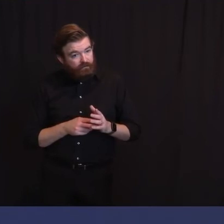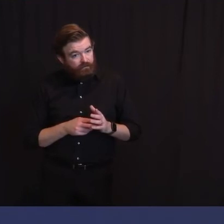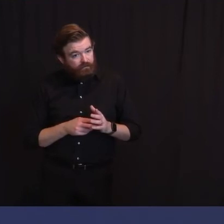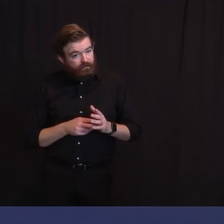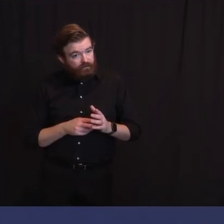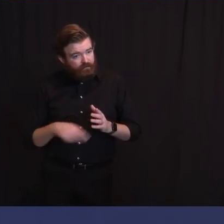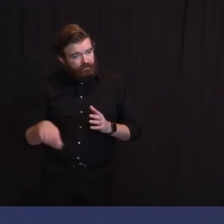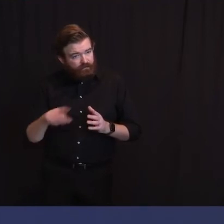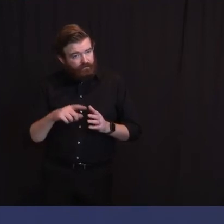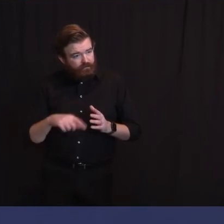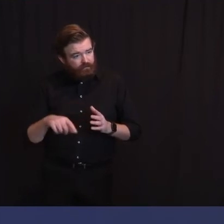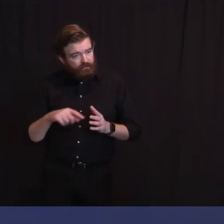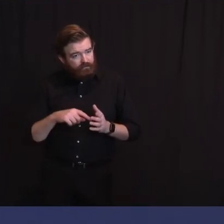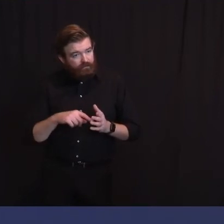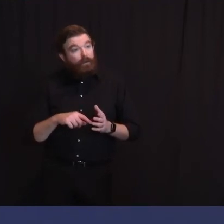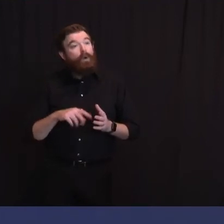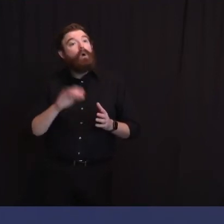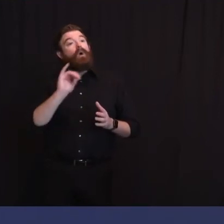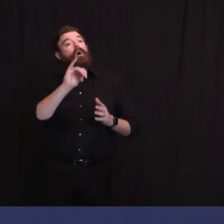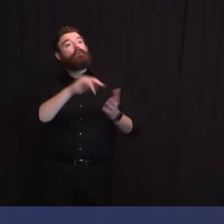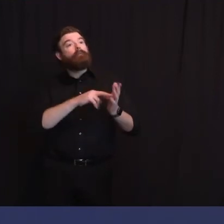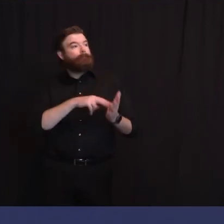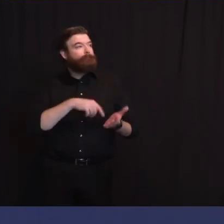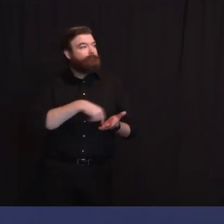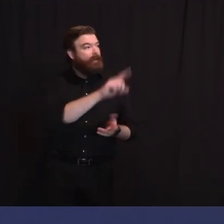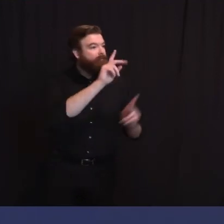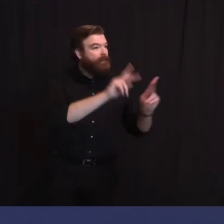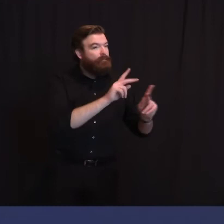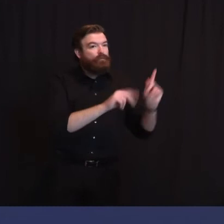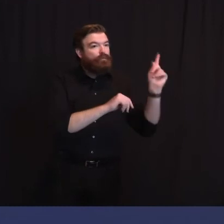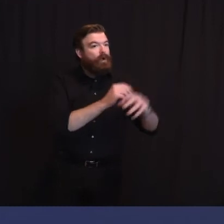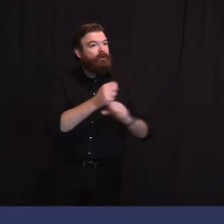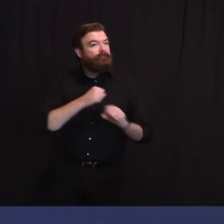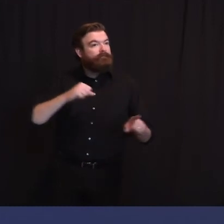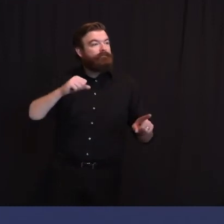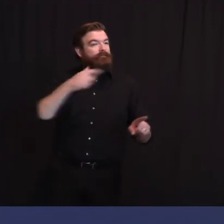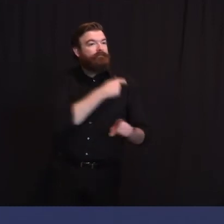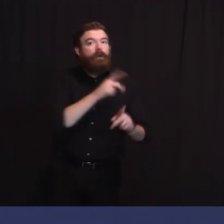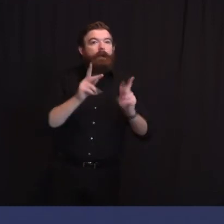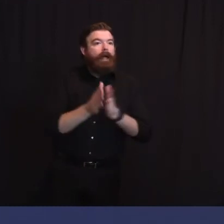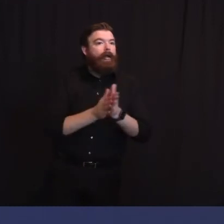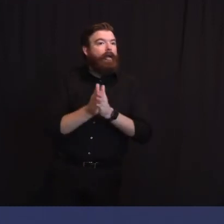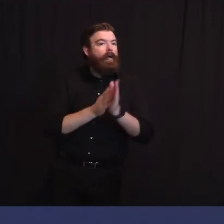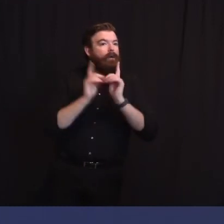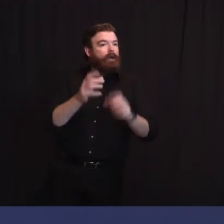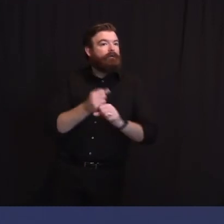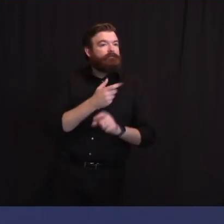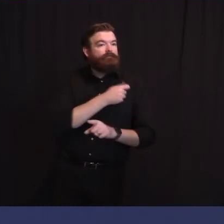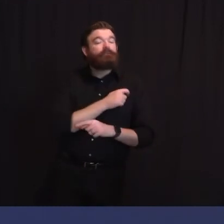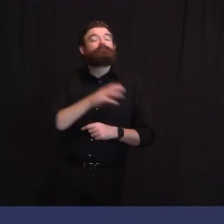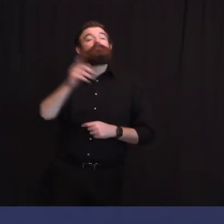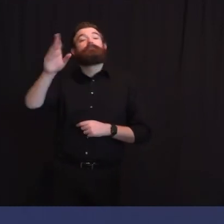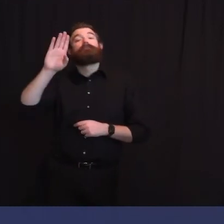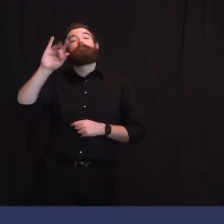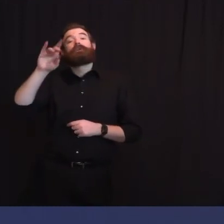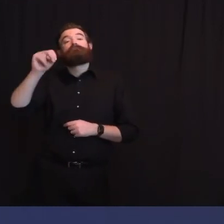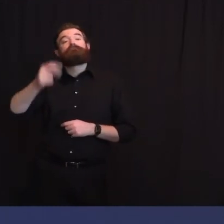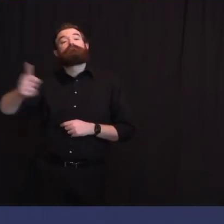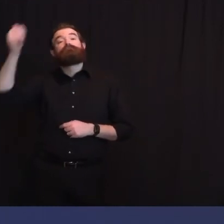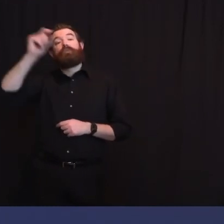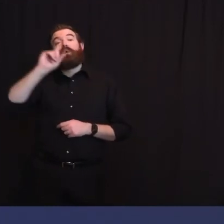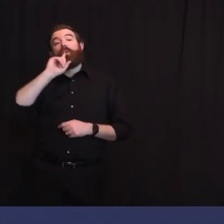out. I'm sorry? one of President Biden's executive orders gives states the authority to use the National Guard to help with COVID-19 response and have